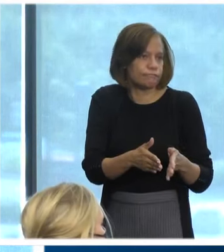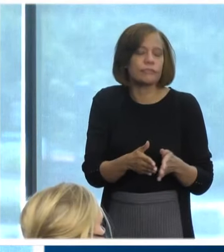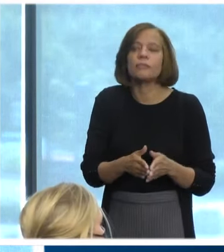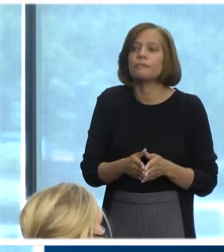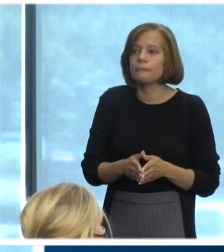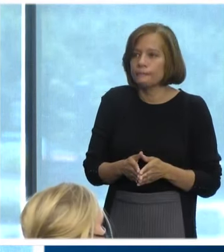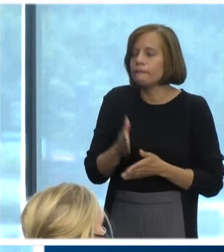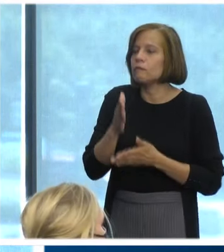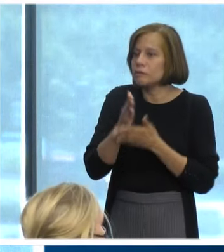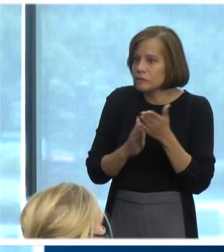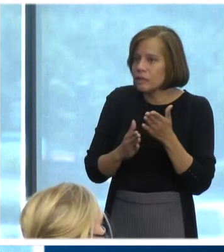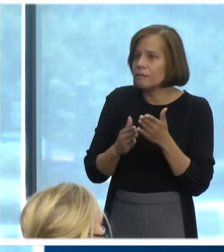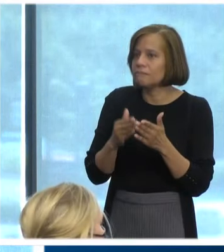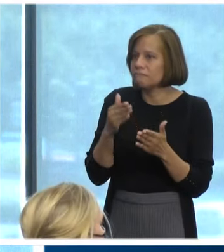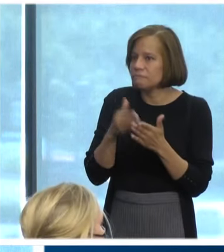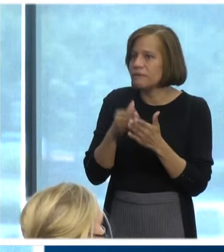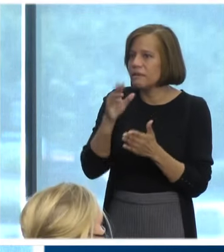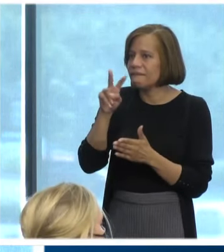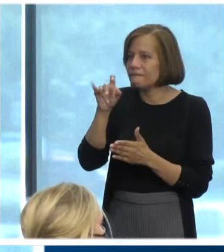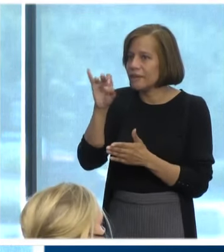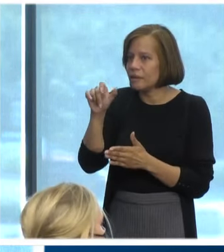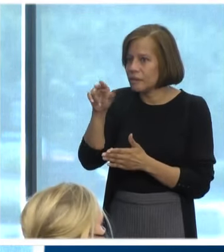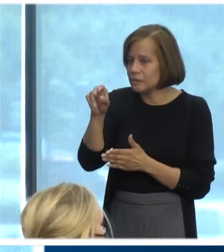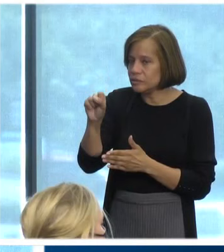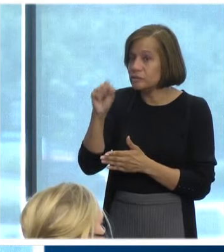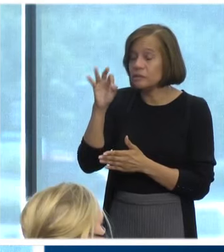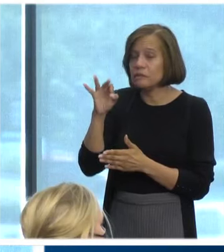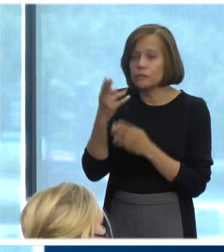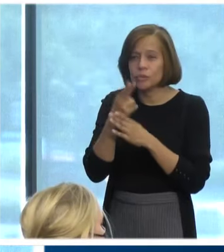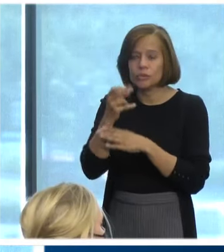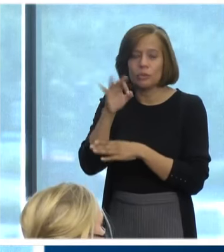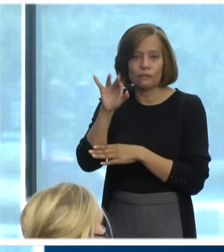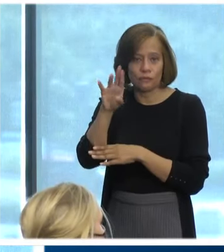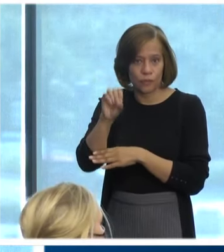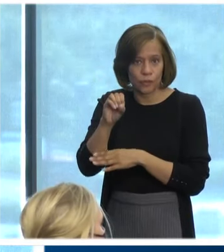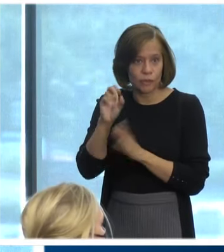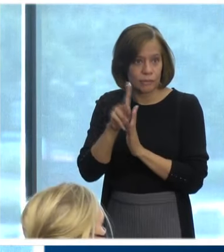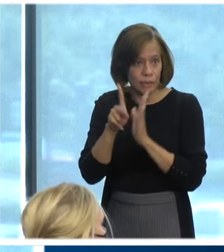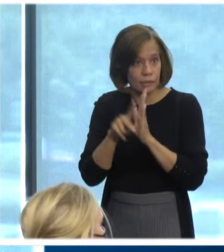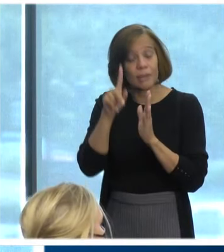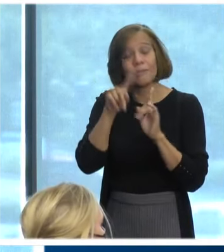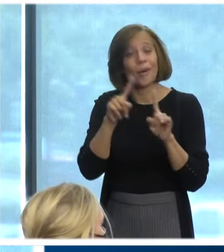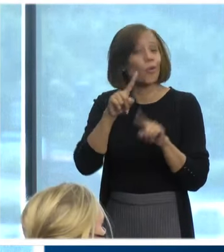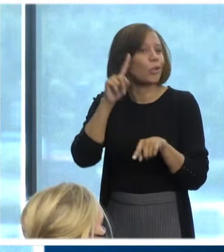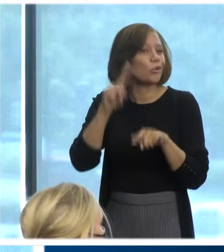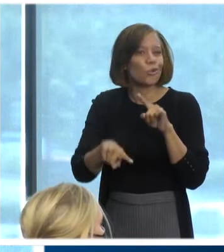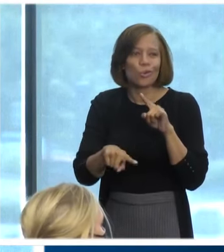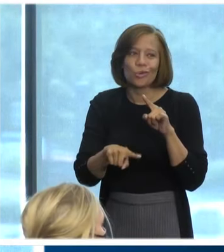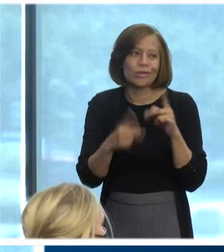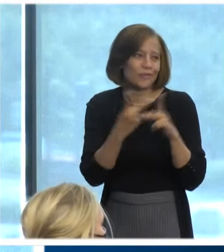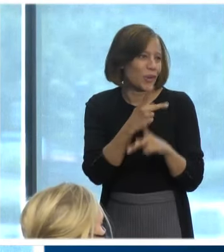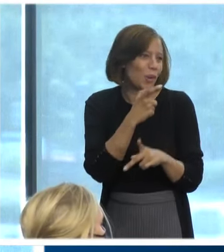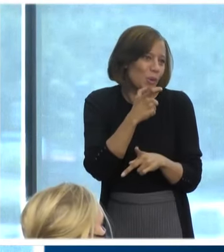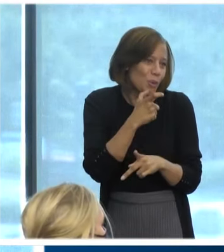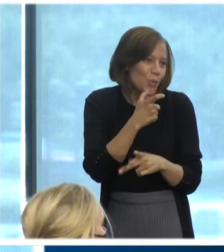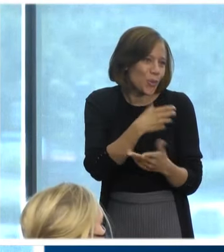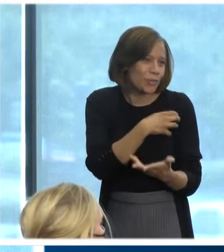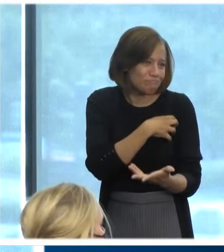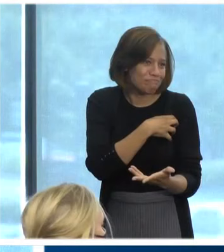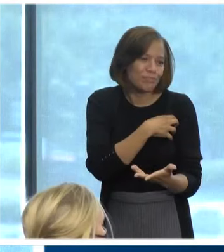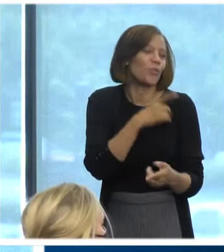potential violations of the use of force policy, but because we could not identify the officers involved, we were unable